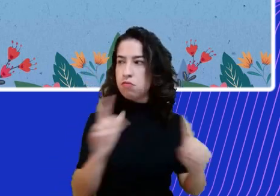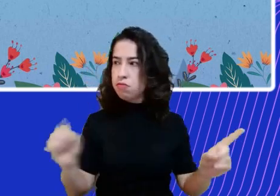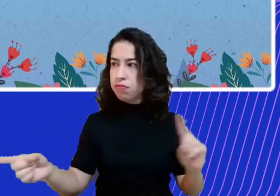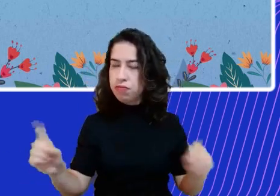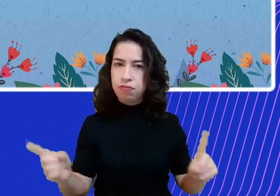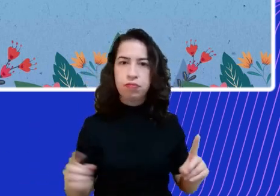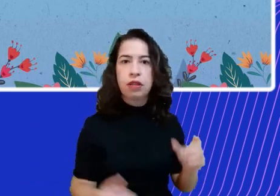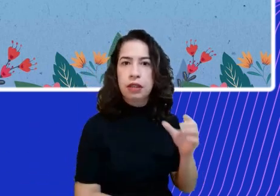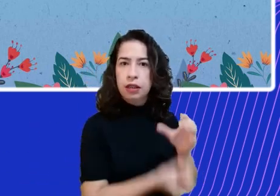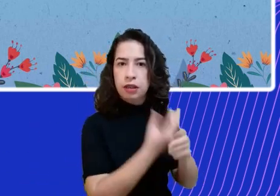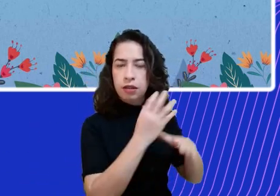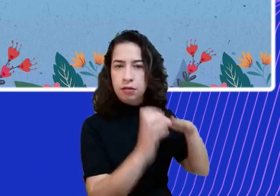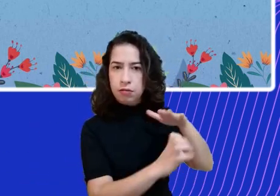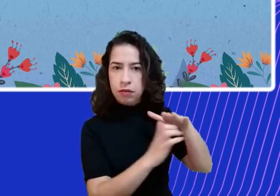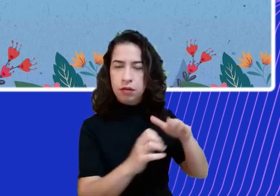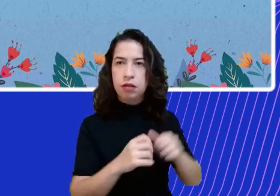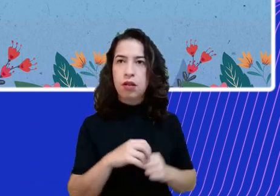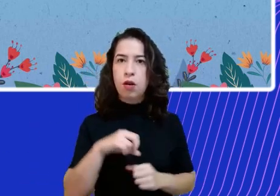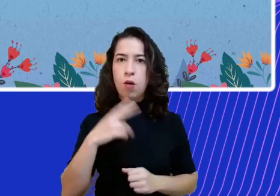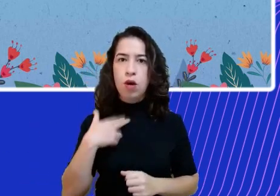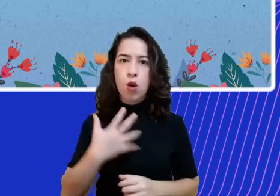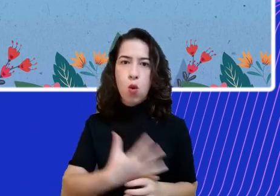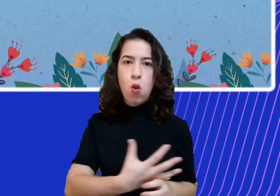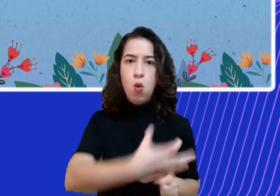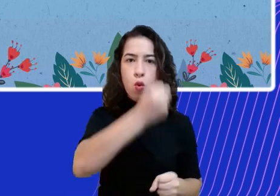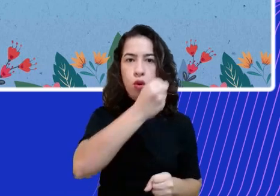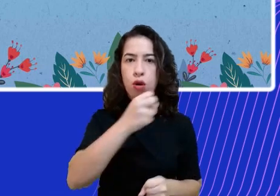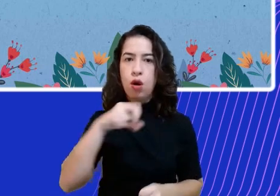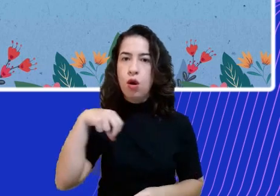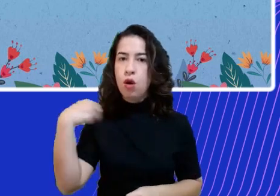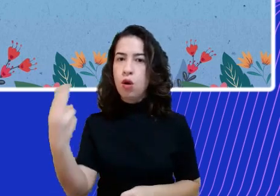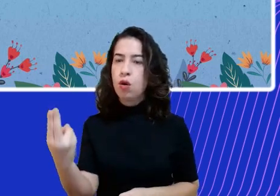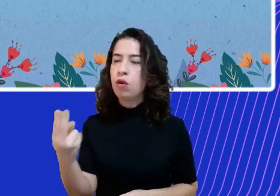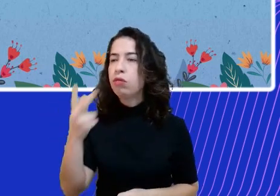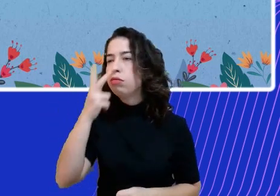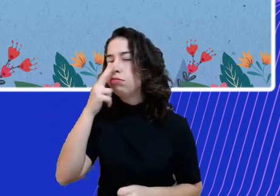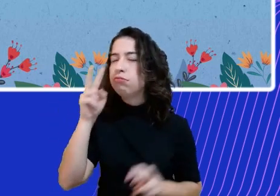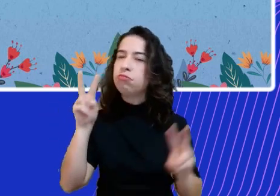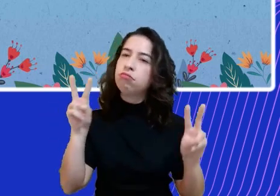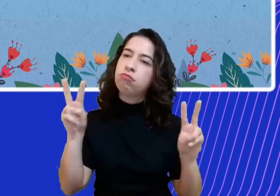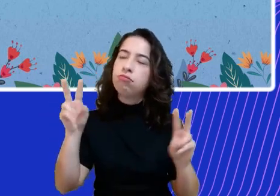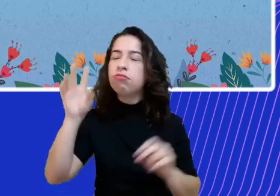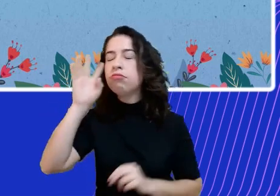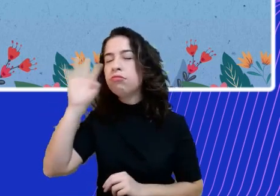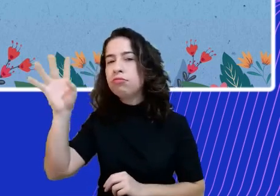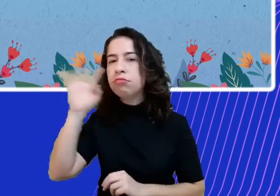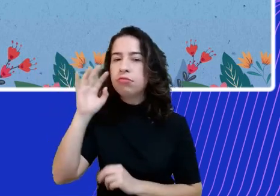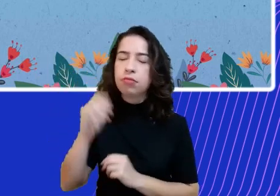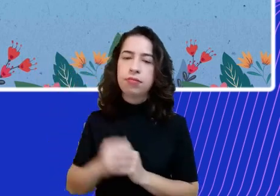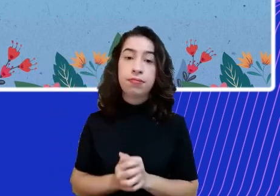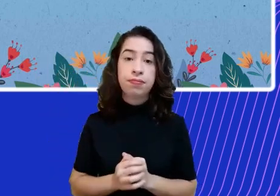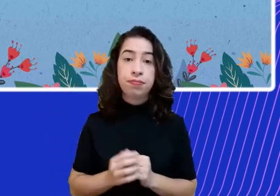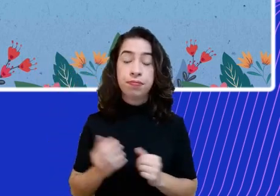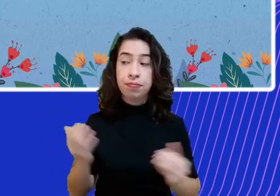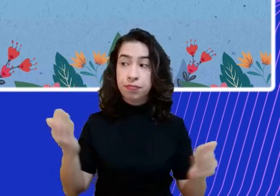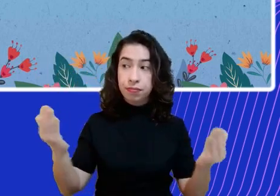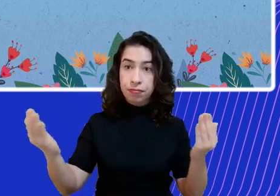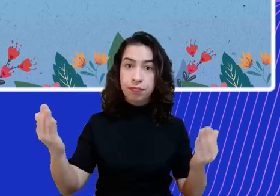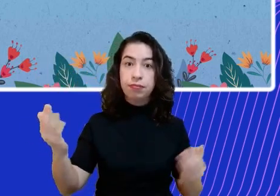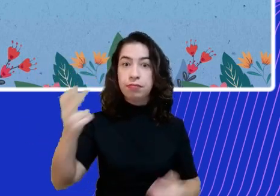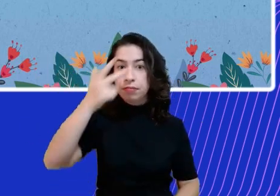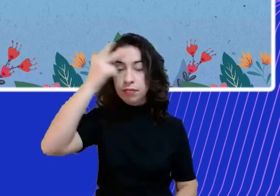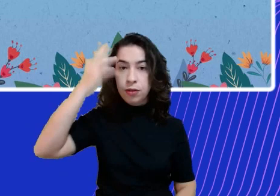with startups, or I will have profit, or I will think just about my purpose. And what paradigm